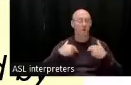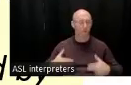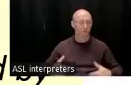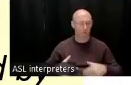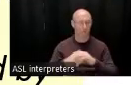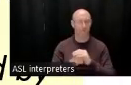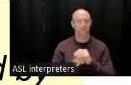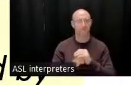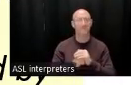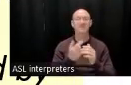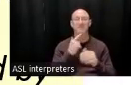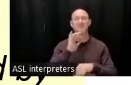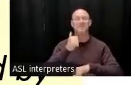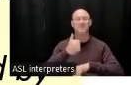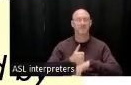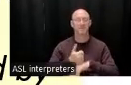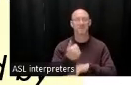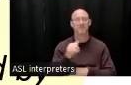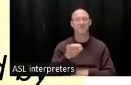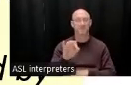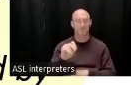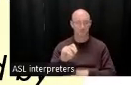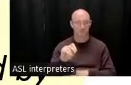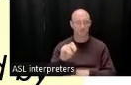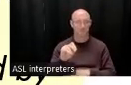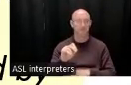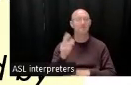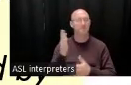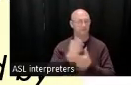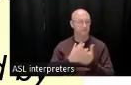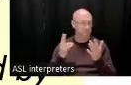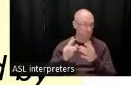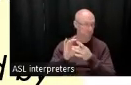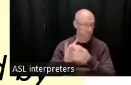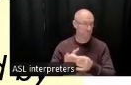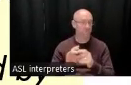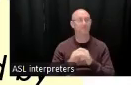it was established by the state in 1990. So there's some history attached to that.